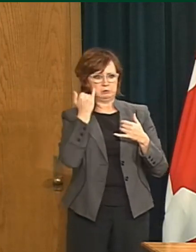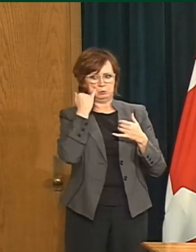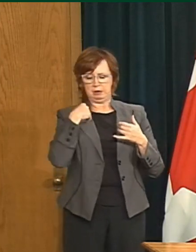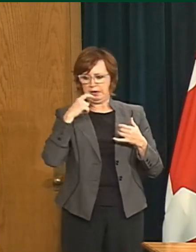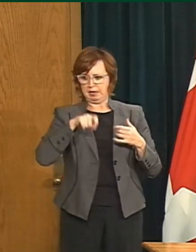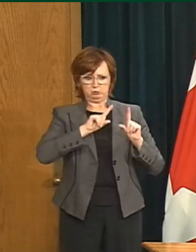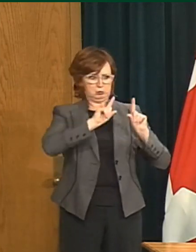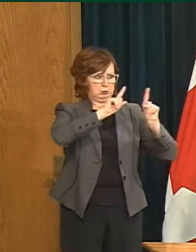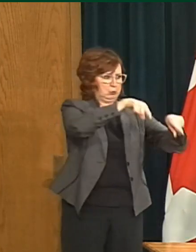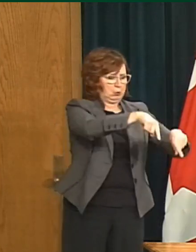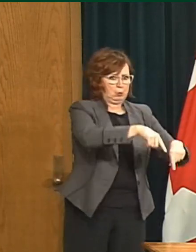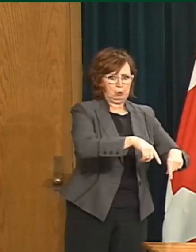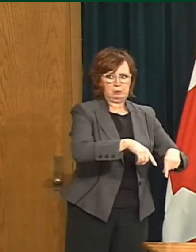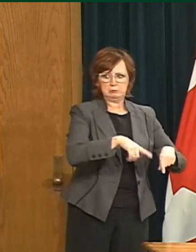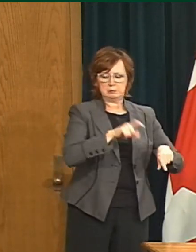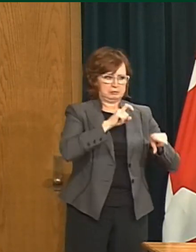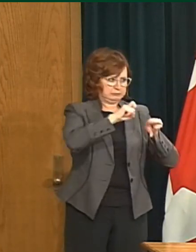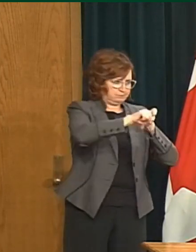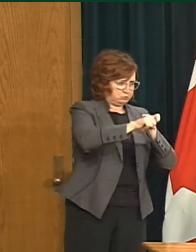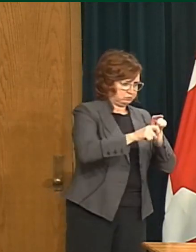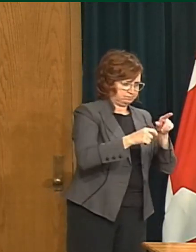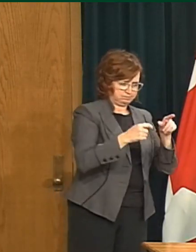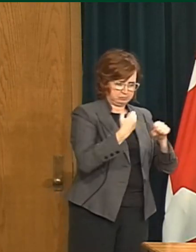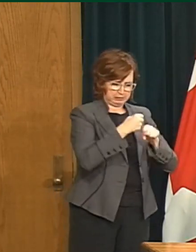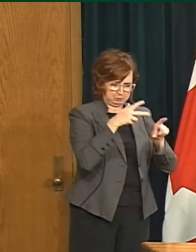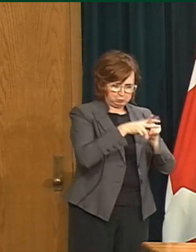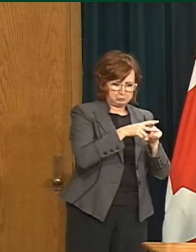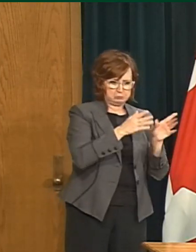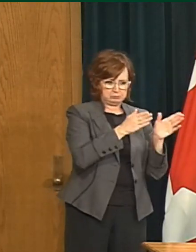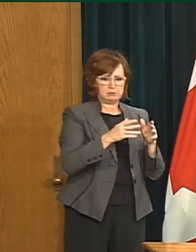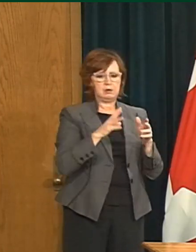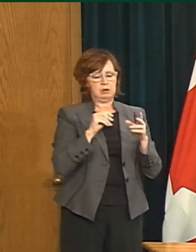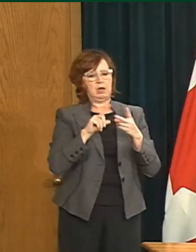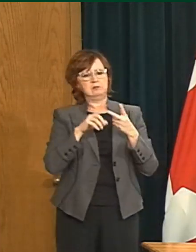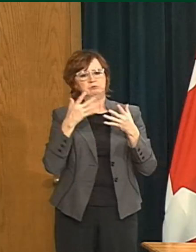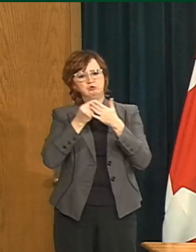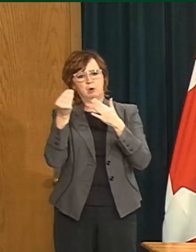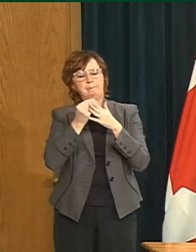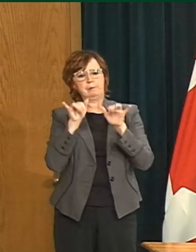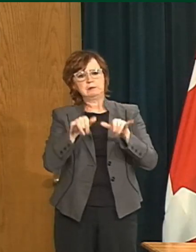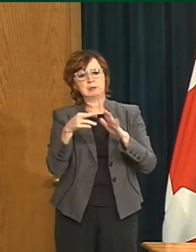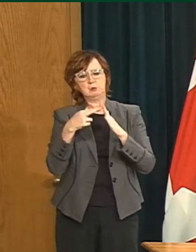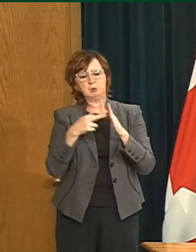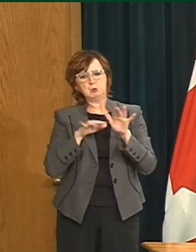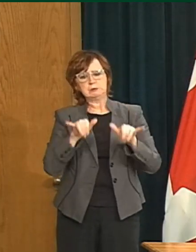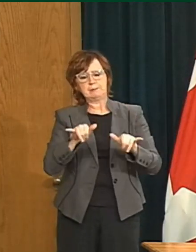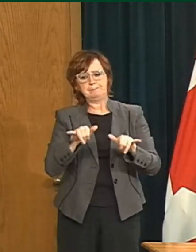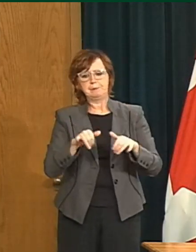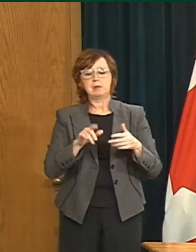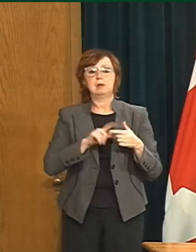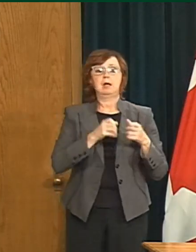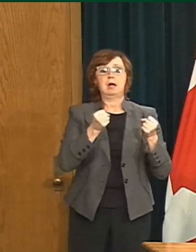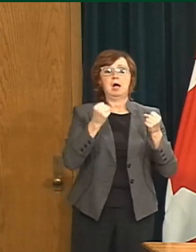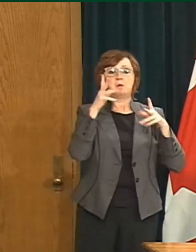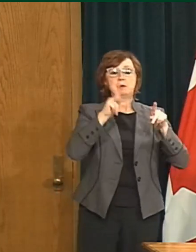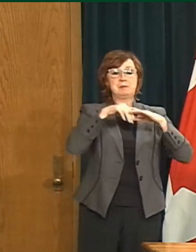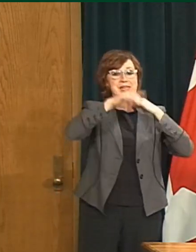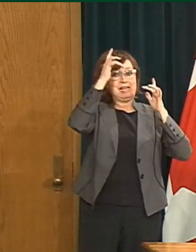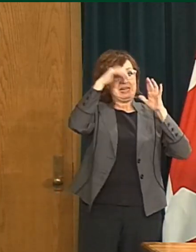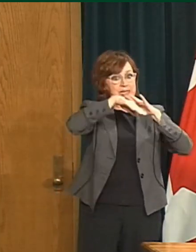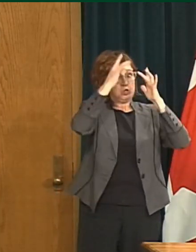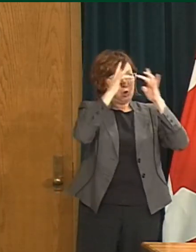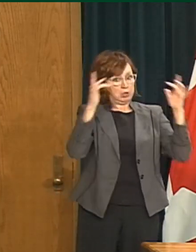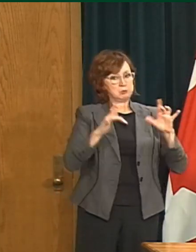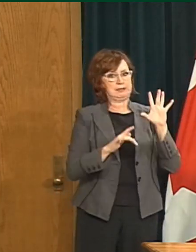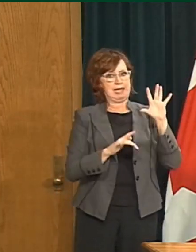other areas such as shopping, which I talked to earlier. In terms of inpatients, we have 8 people in hospital in the